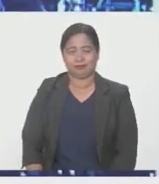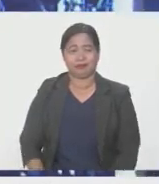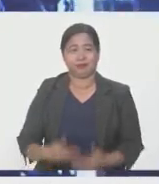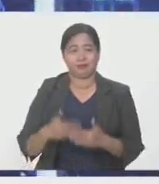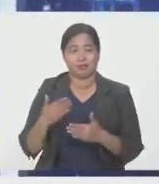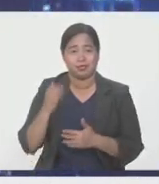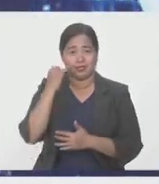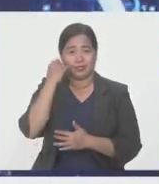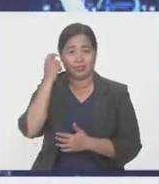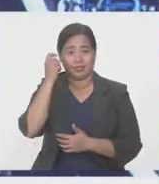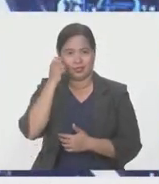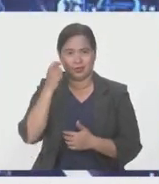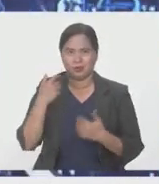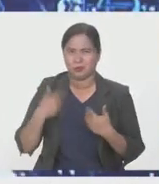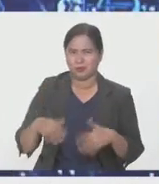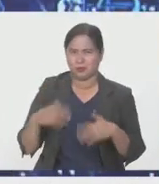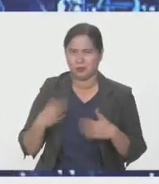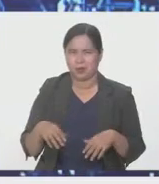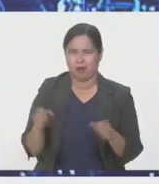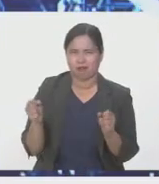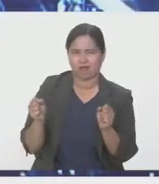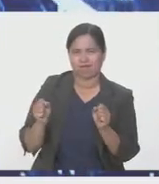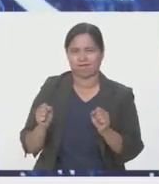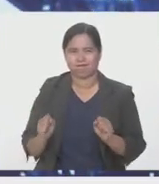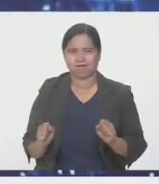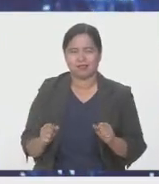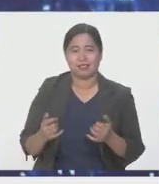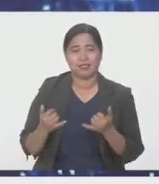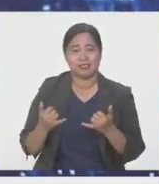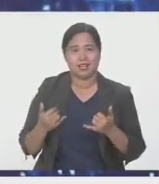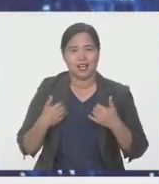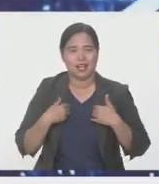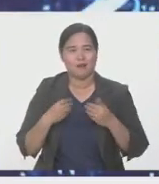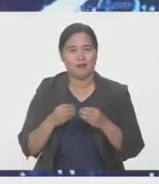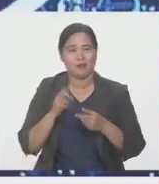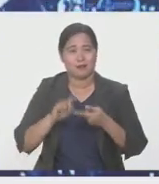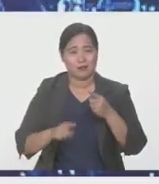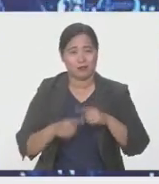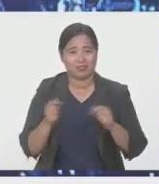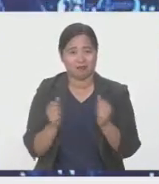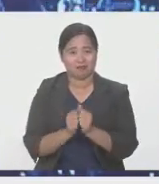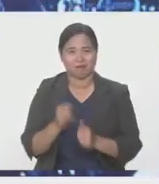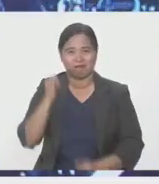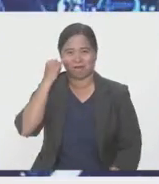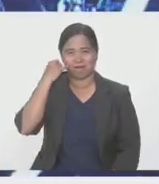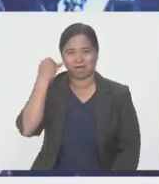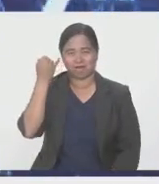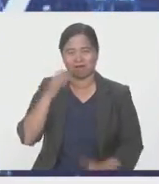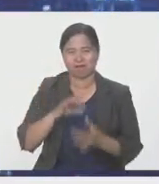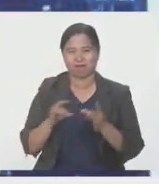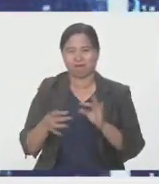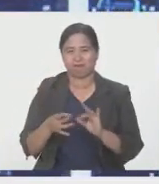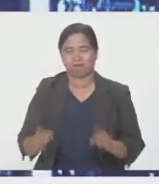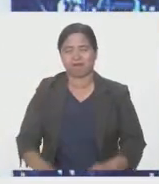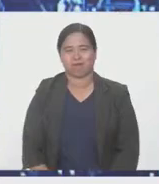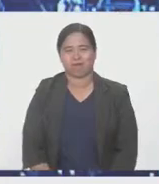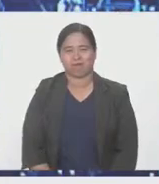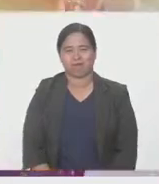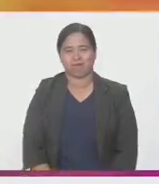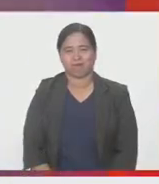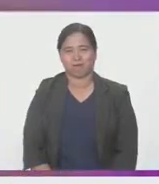Meanwhile, Justin Timberlake is bringing sexy back, and this time he's got a few more friends with him. Gerald Blanco has the scoop.